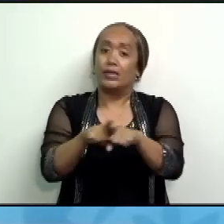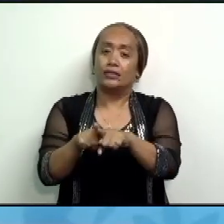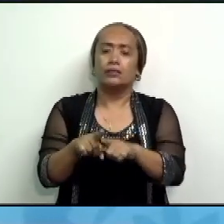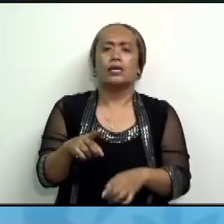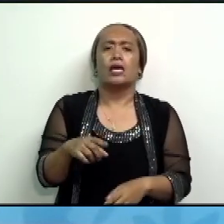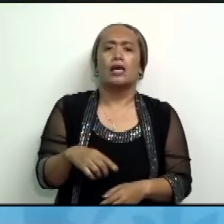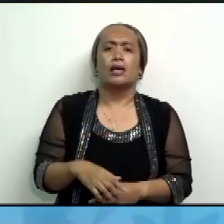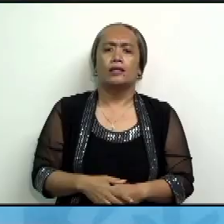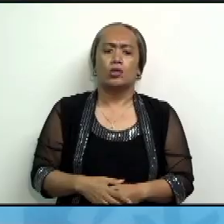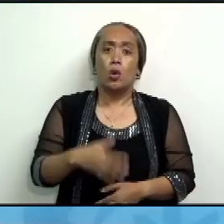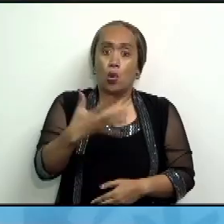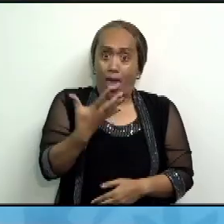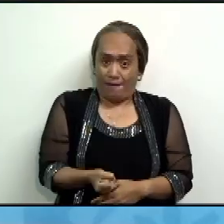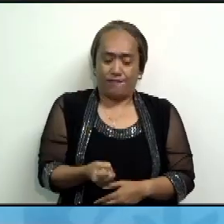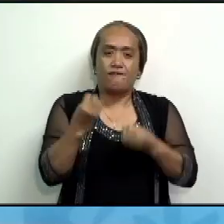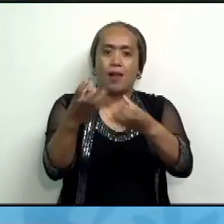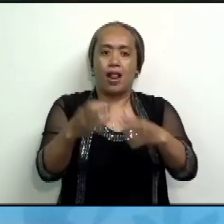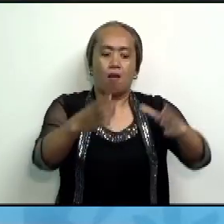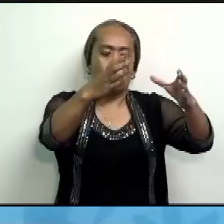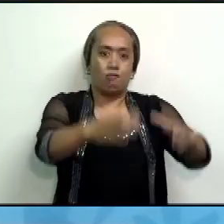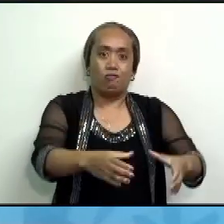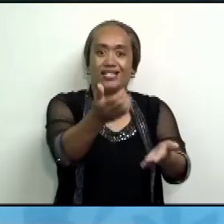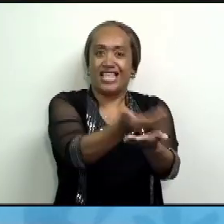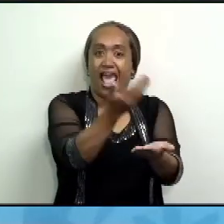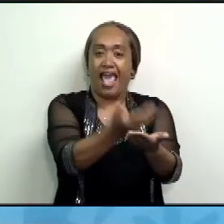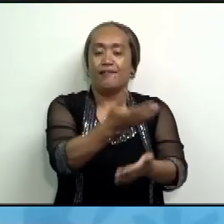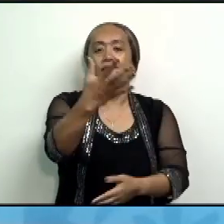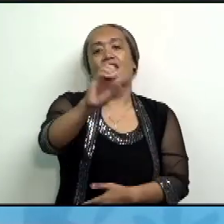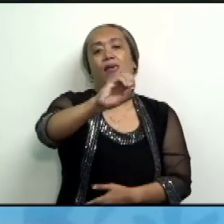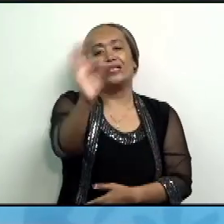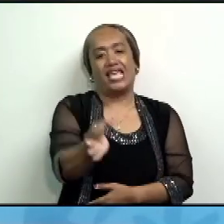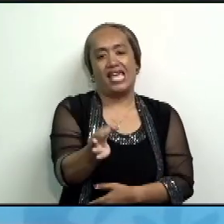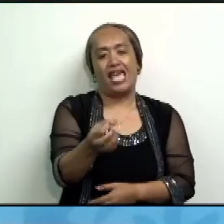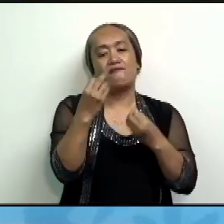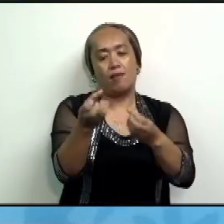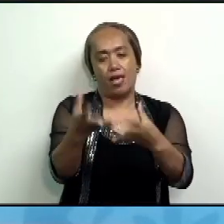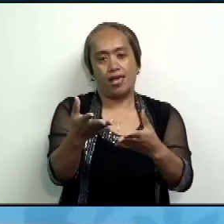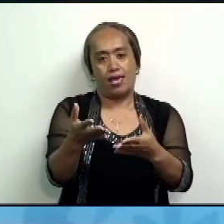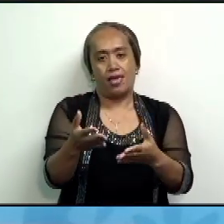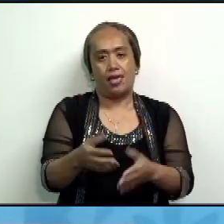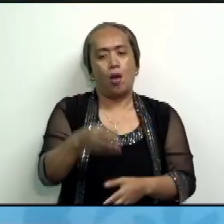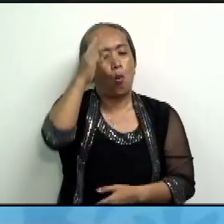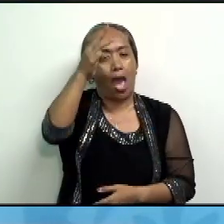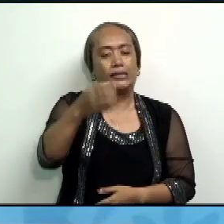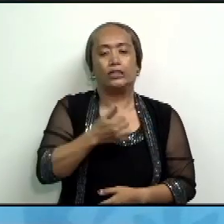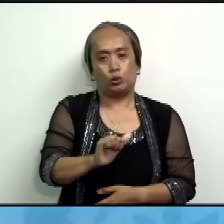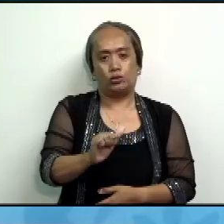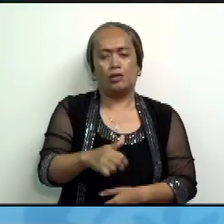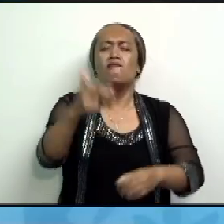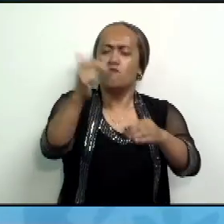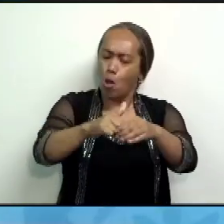stocks above 50%, so let us use it wisely. Fuel is still